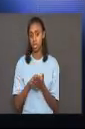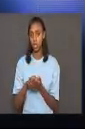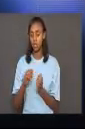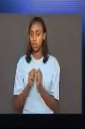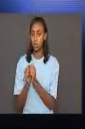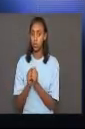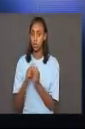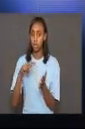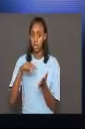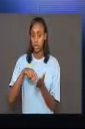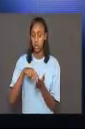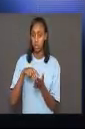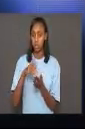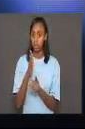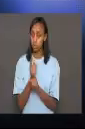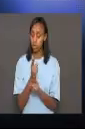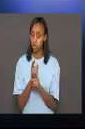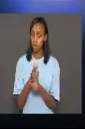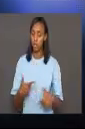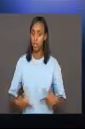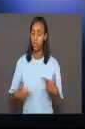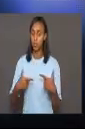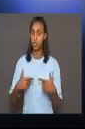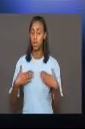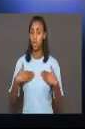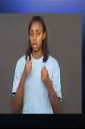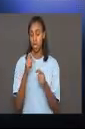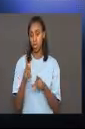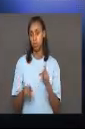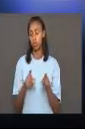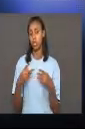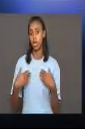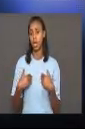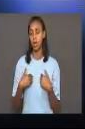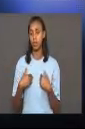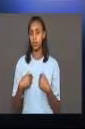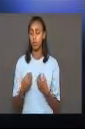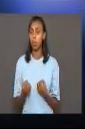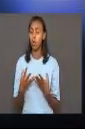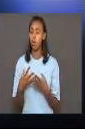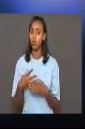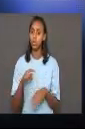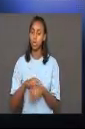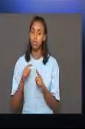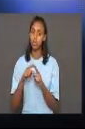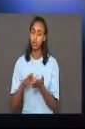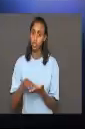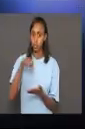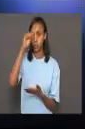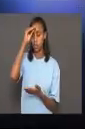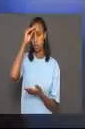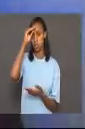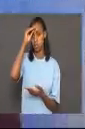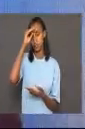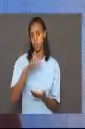that with the standard of living rising, young people will have more time to get an